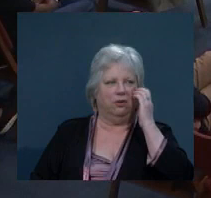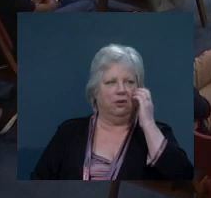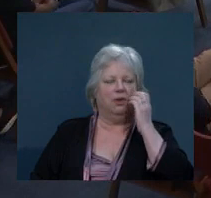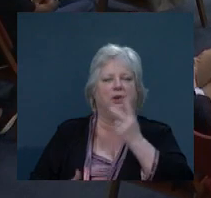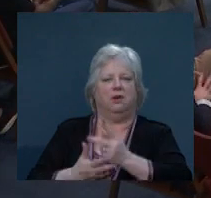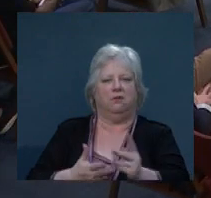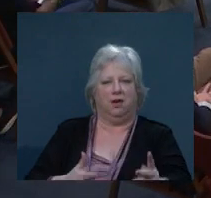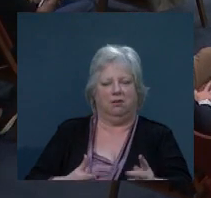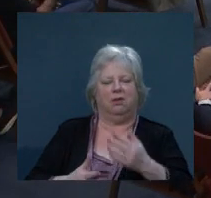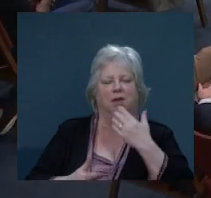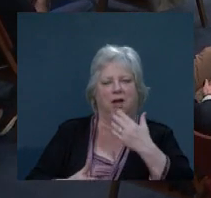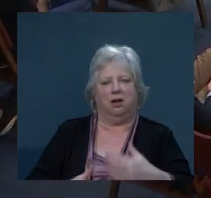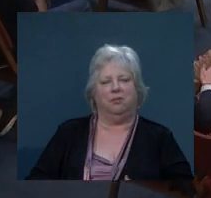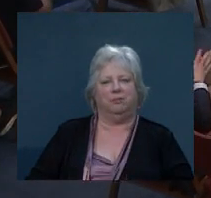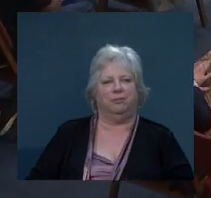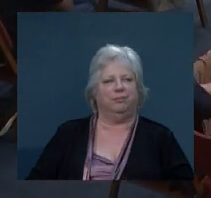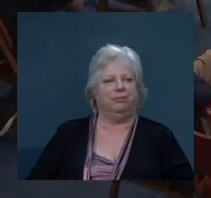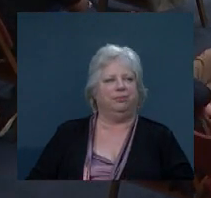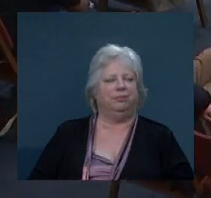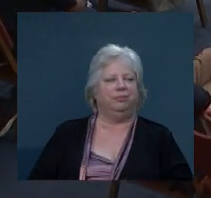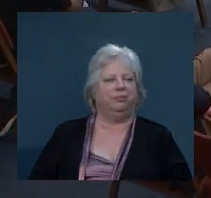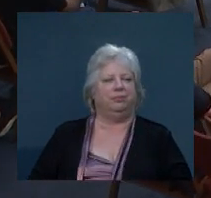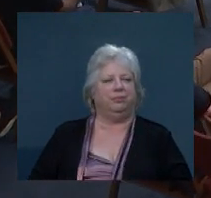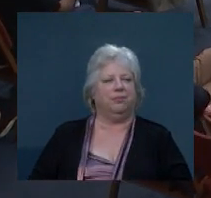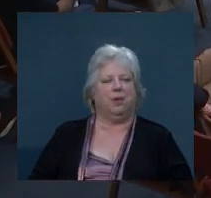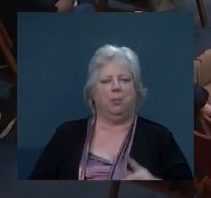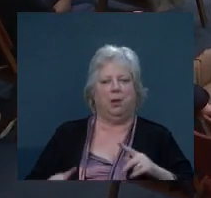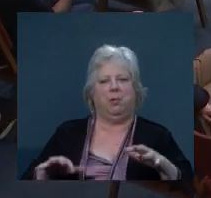Project failed. Thank you.